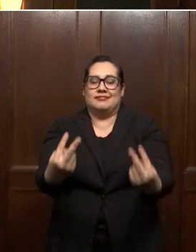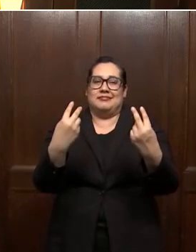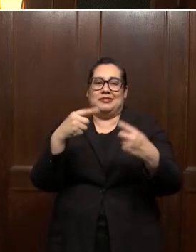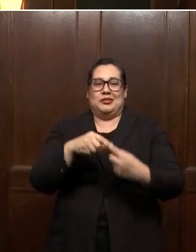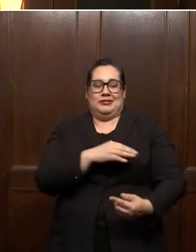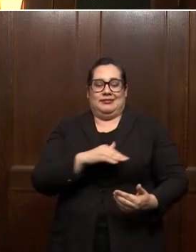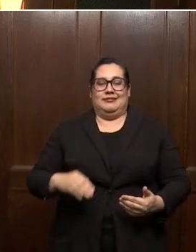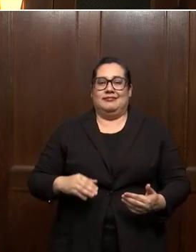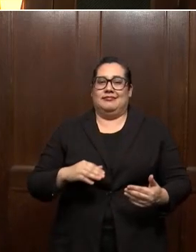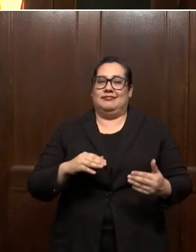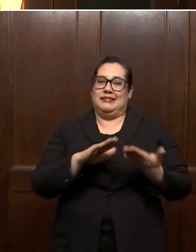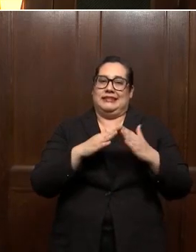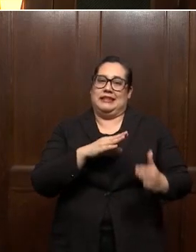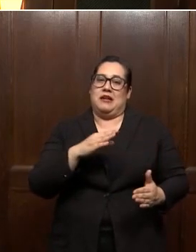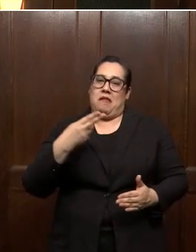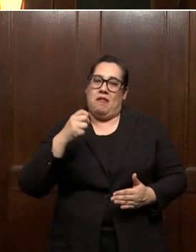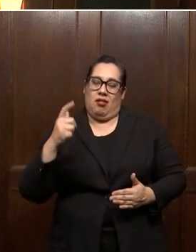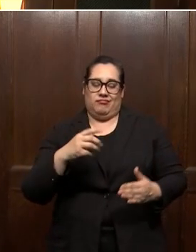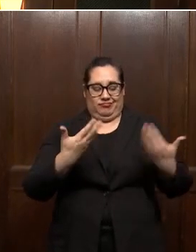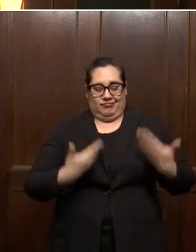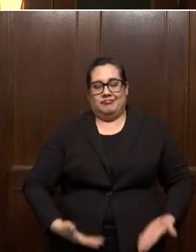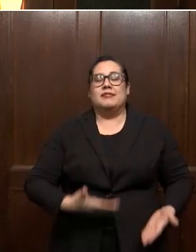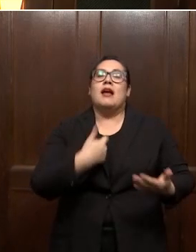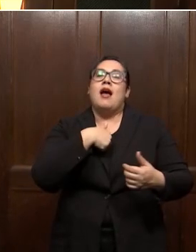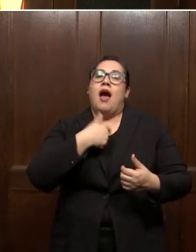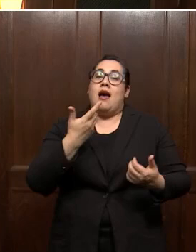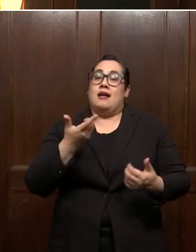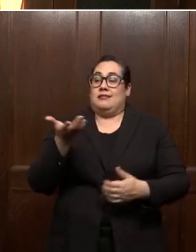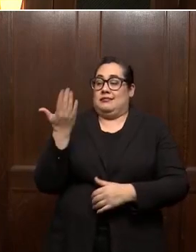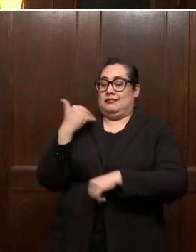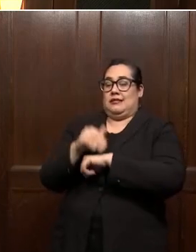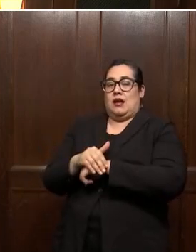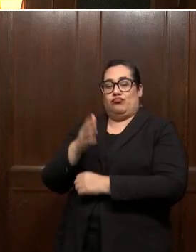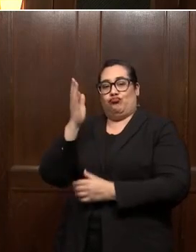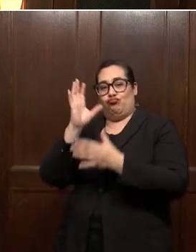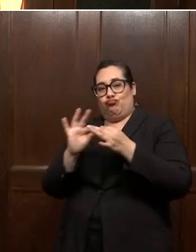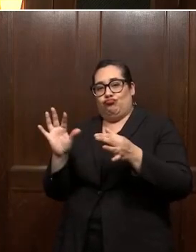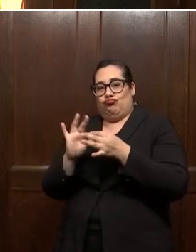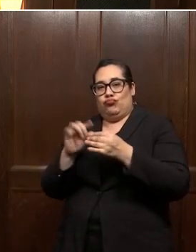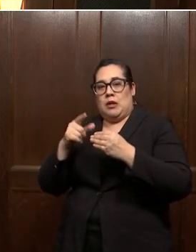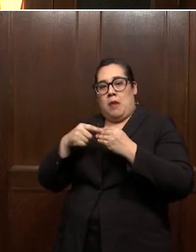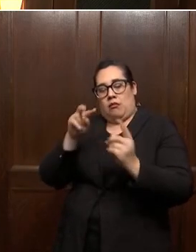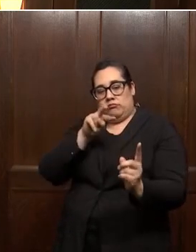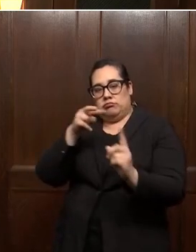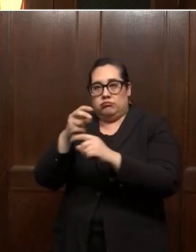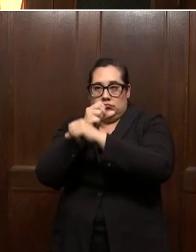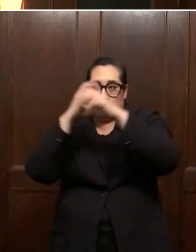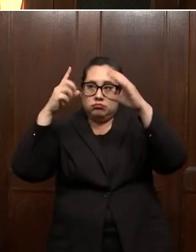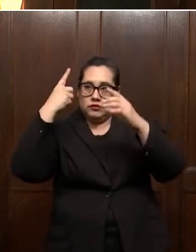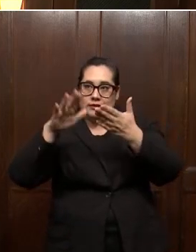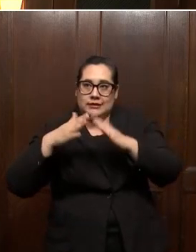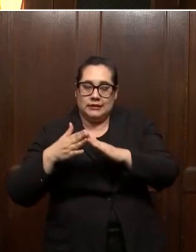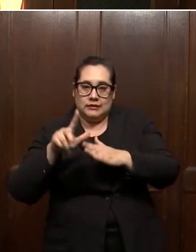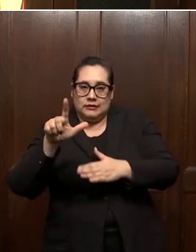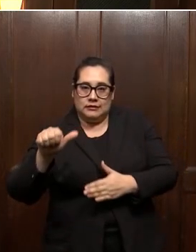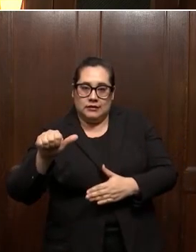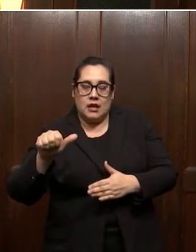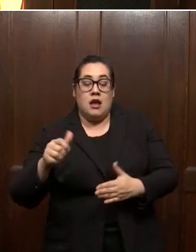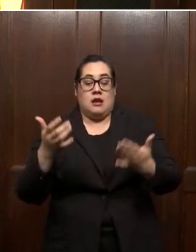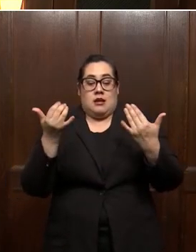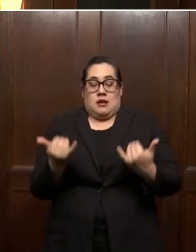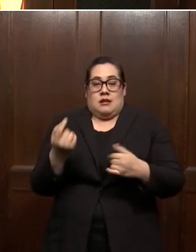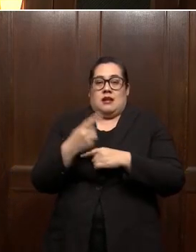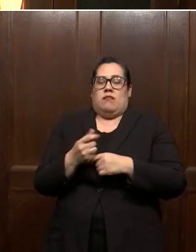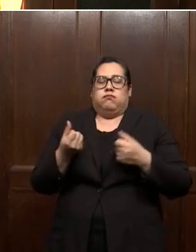alcaldía. Anoche les presenté mi discurso sobre el estado de nuestra ciudad. Hoy